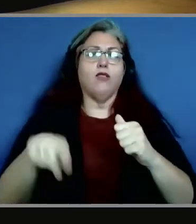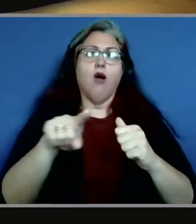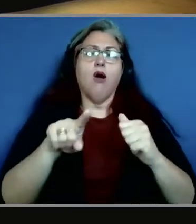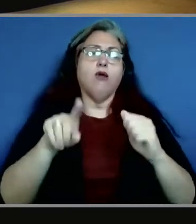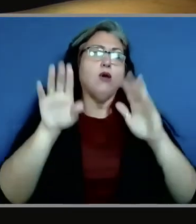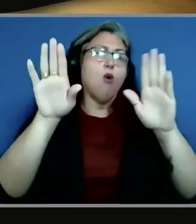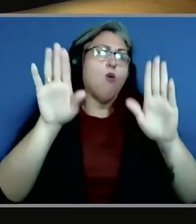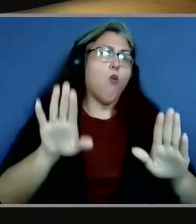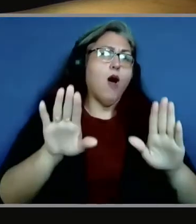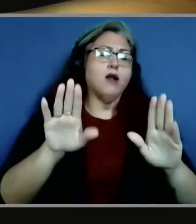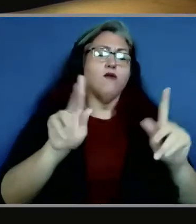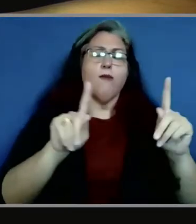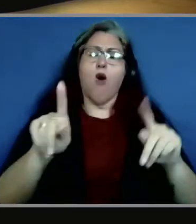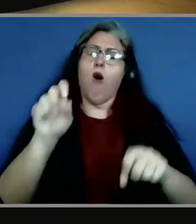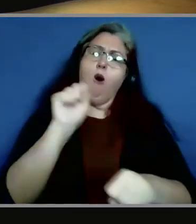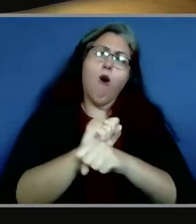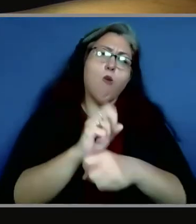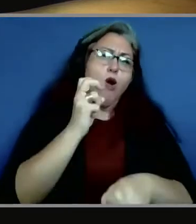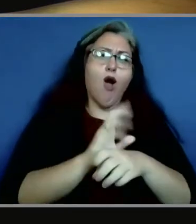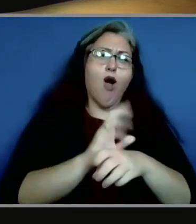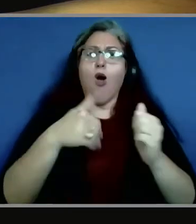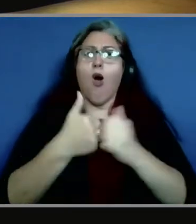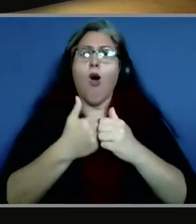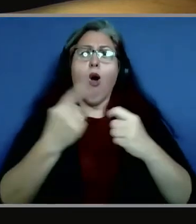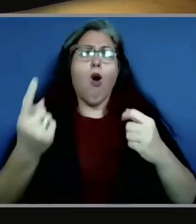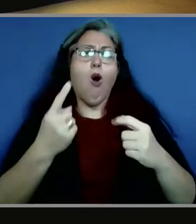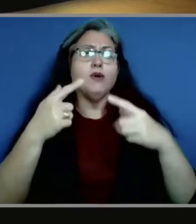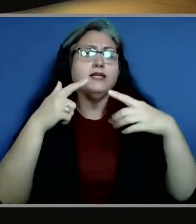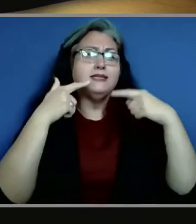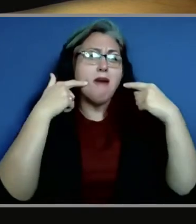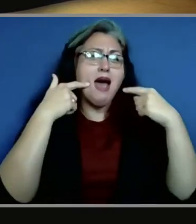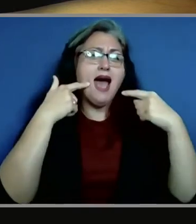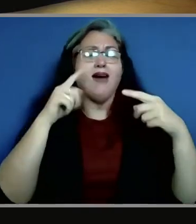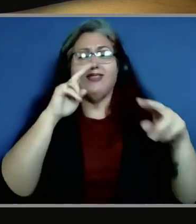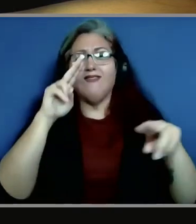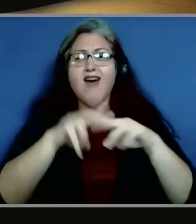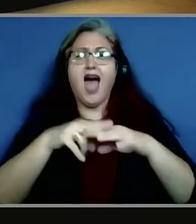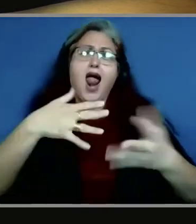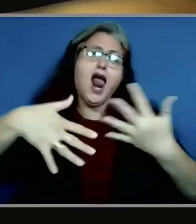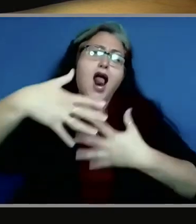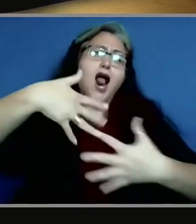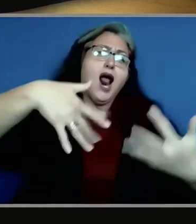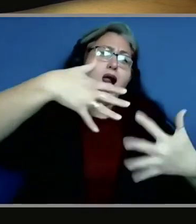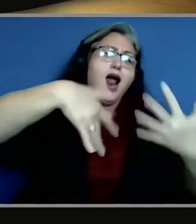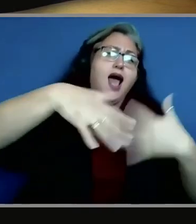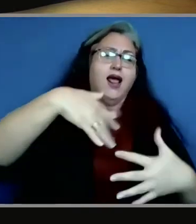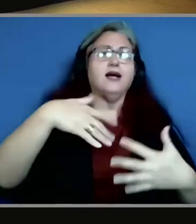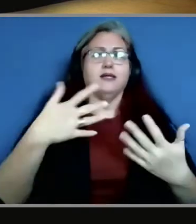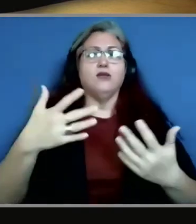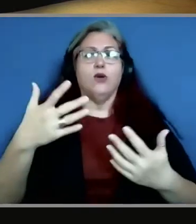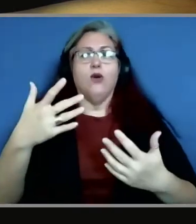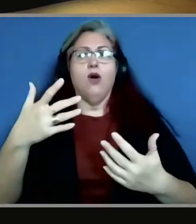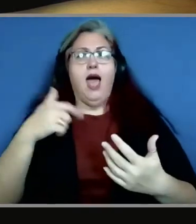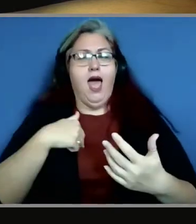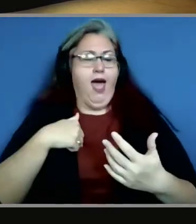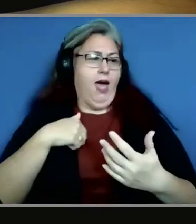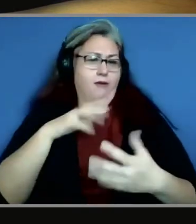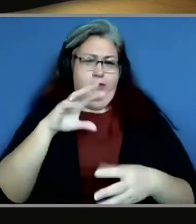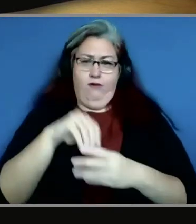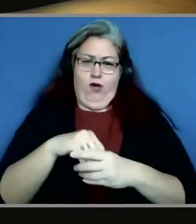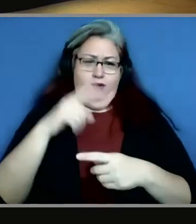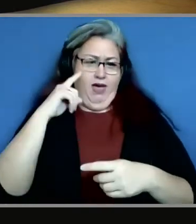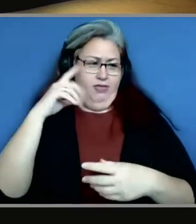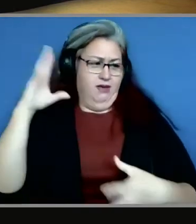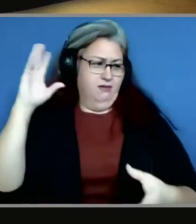who was hard workers. They're all smile, and we always had a lot of fun just interacting with each other. So I did that for, I believe it